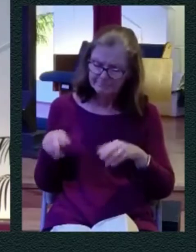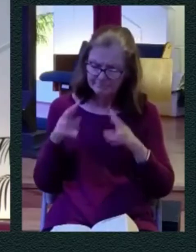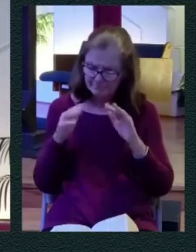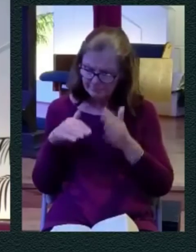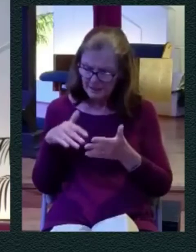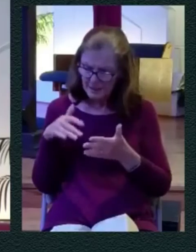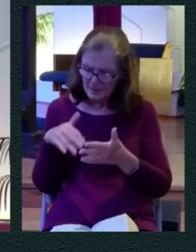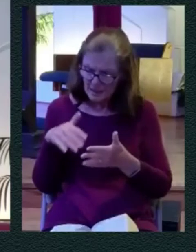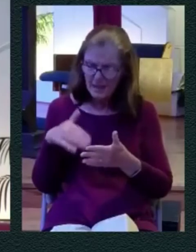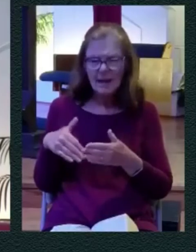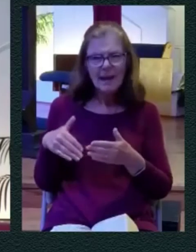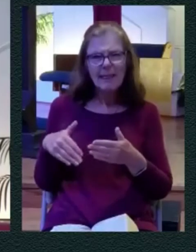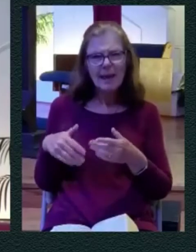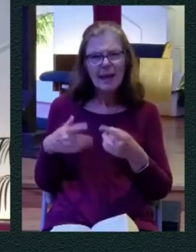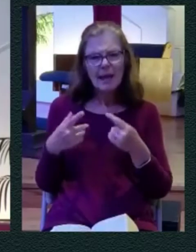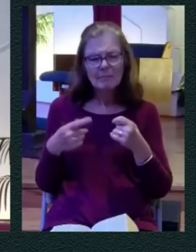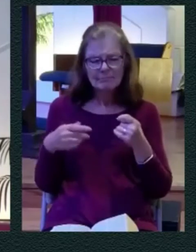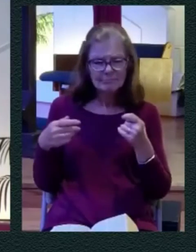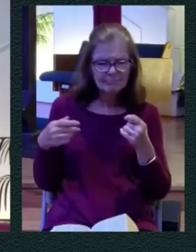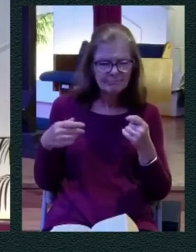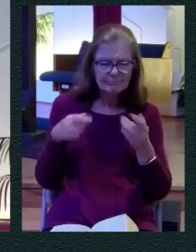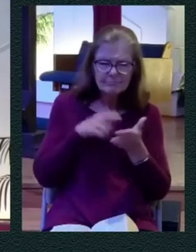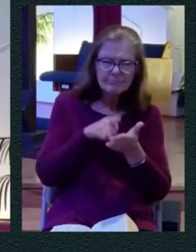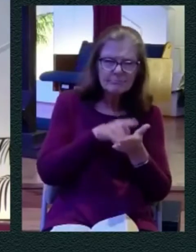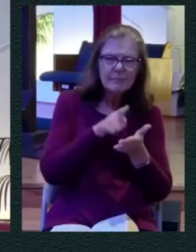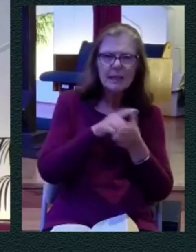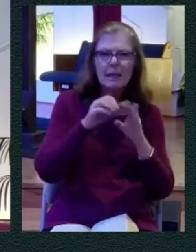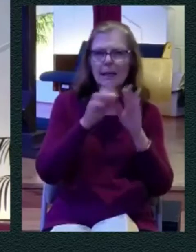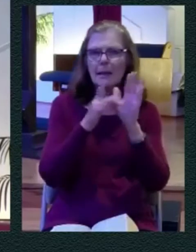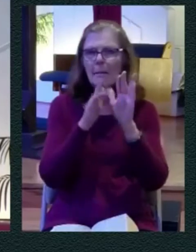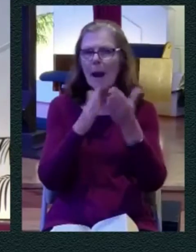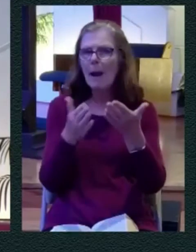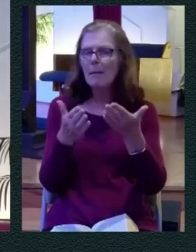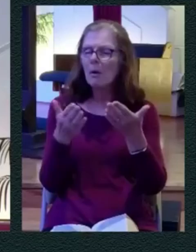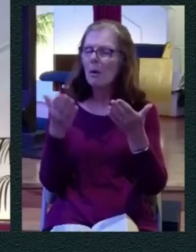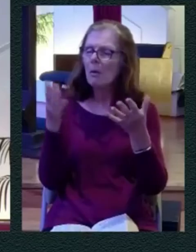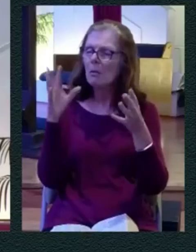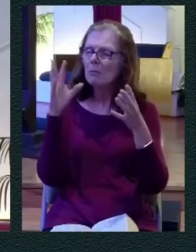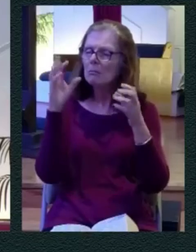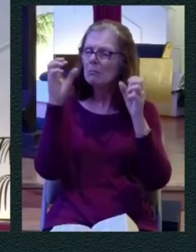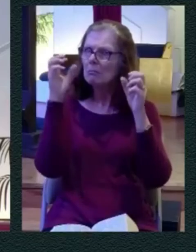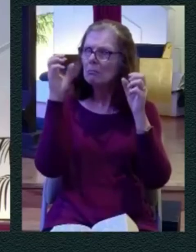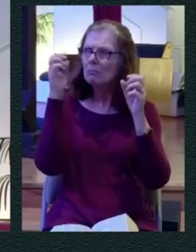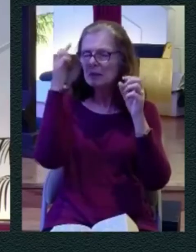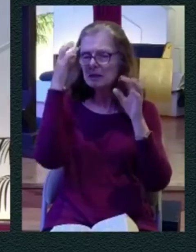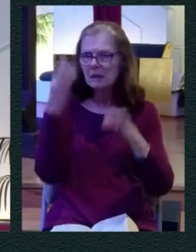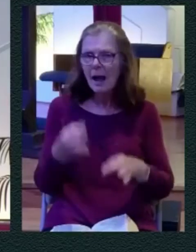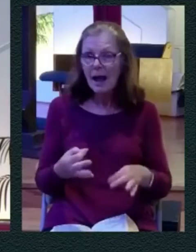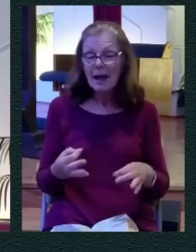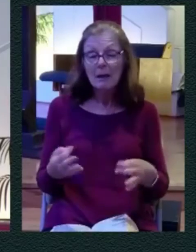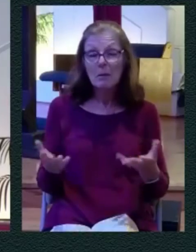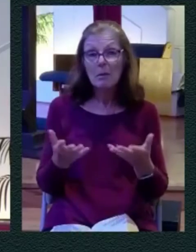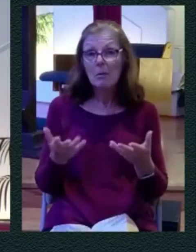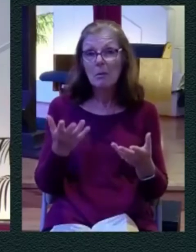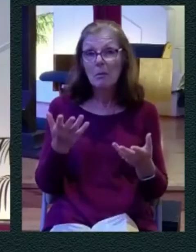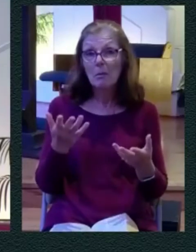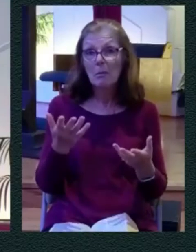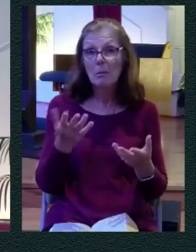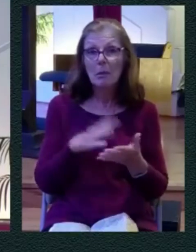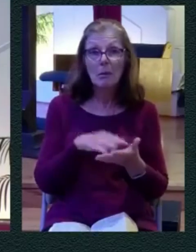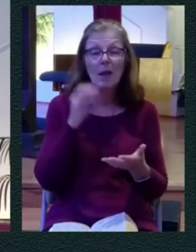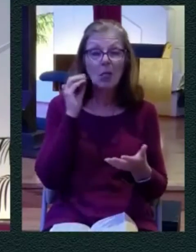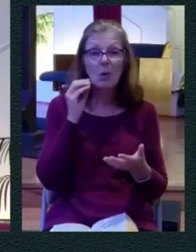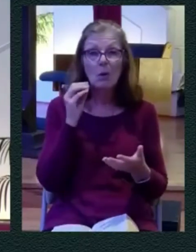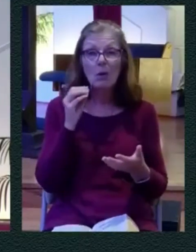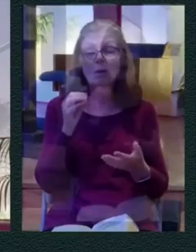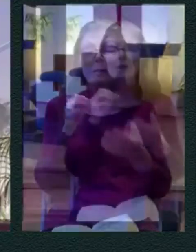their Bibles, and they've come to the conclusion that what we see here in this emphasis on